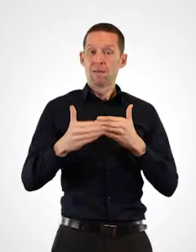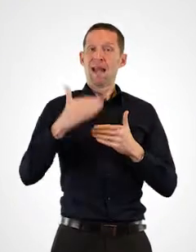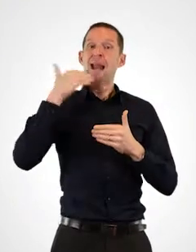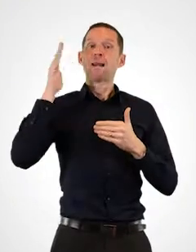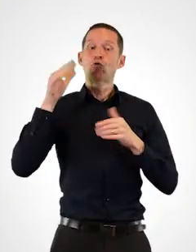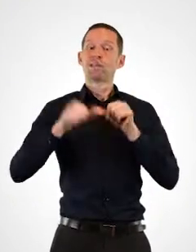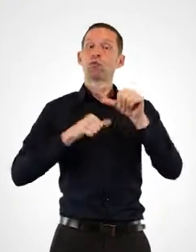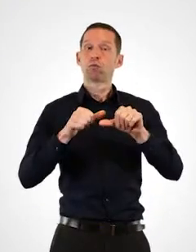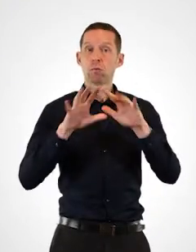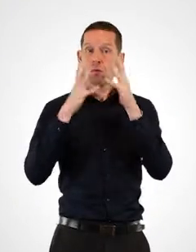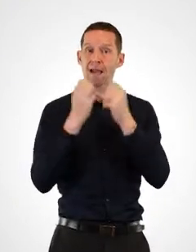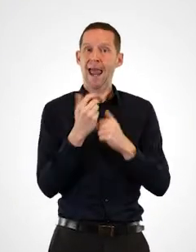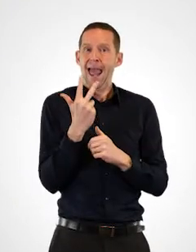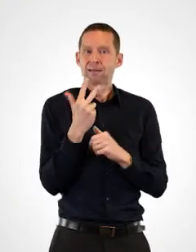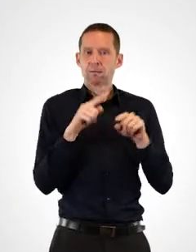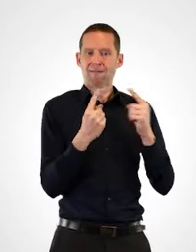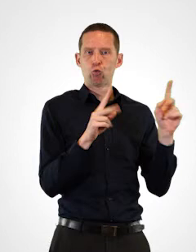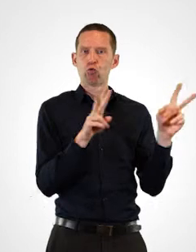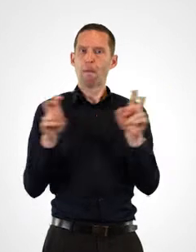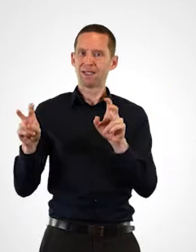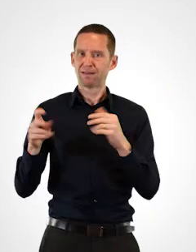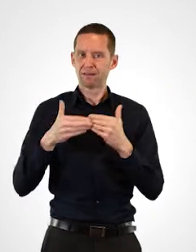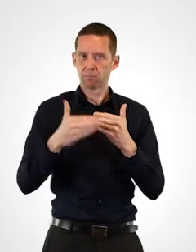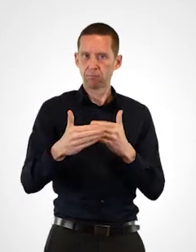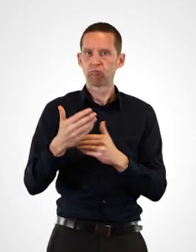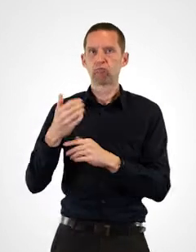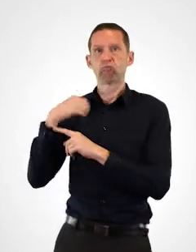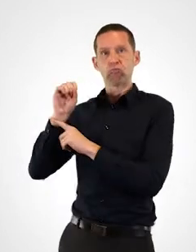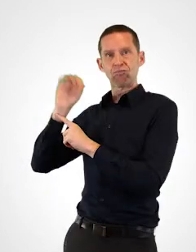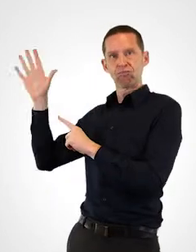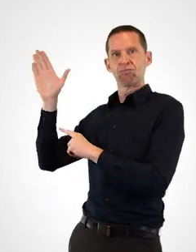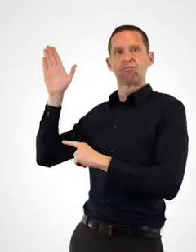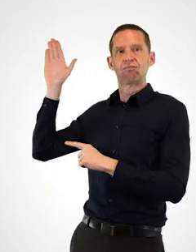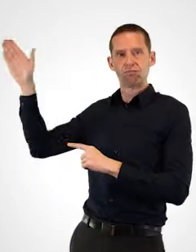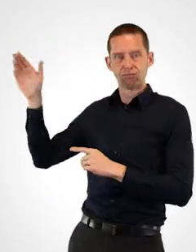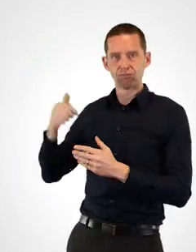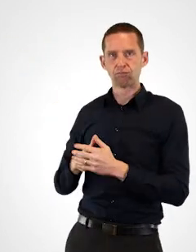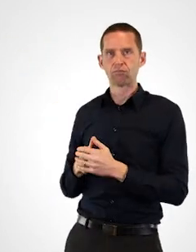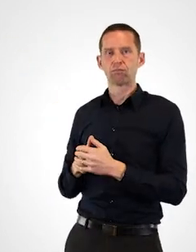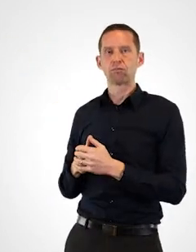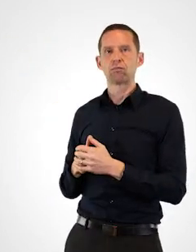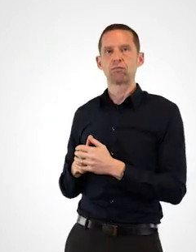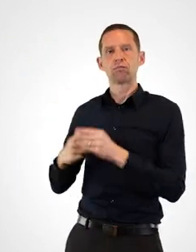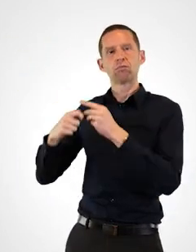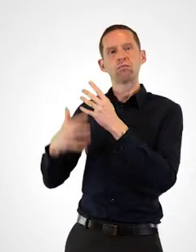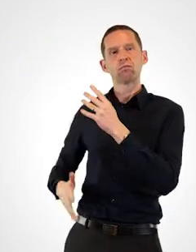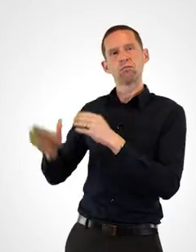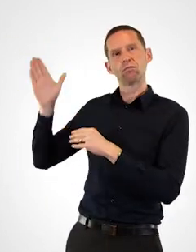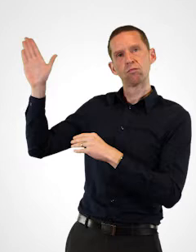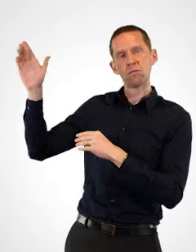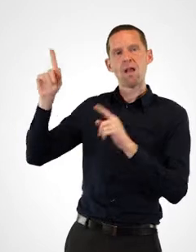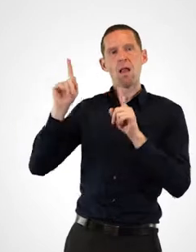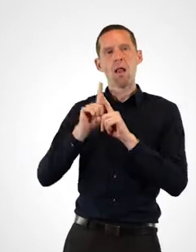in 8 different topics. They're displayed here on the screen. It's kind of a